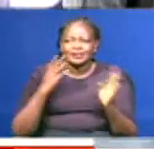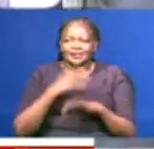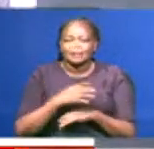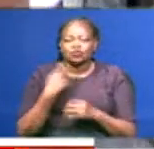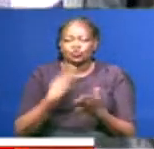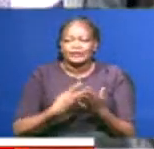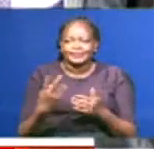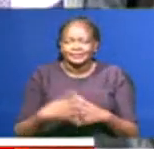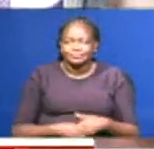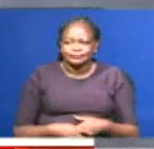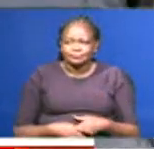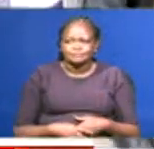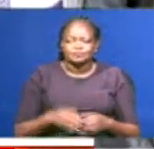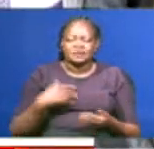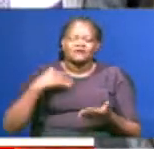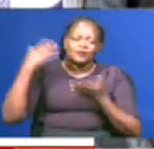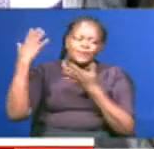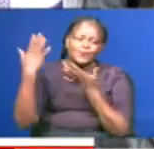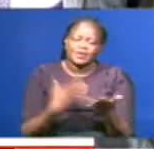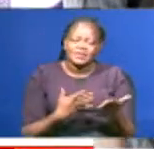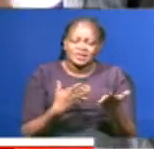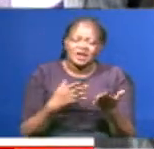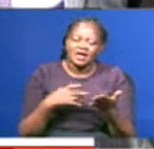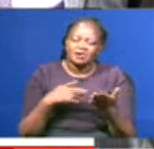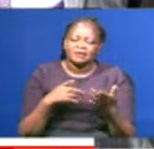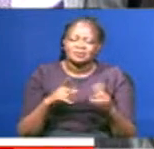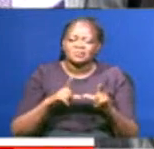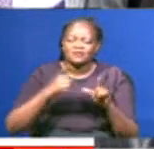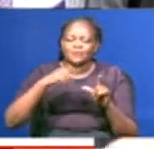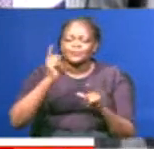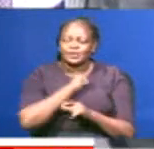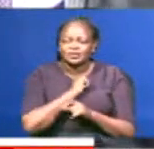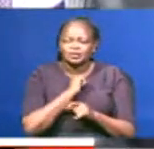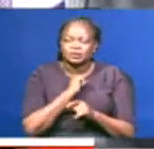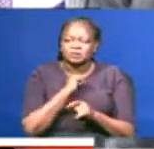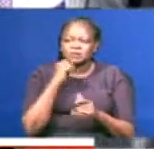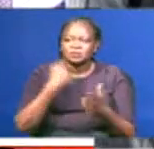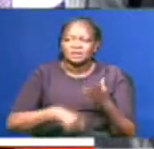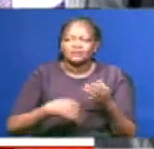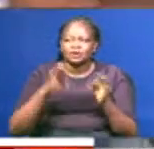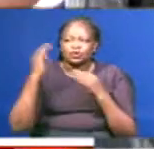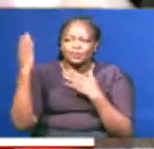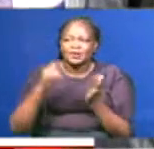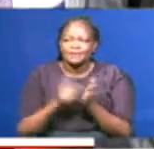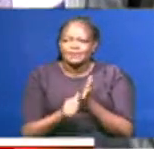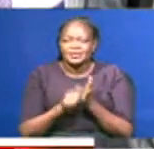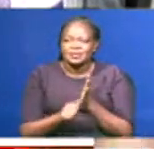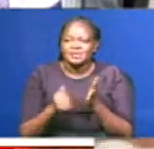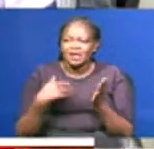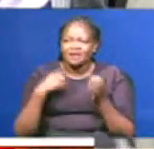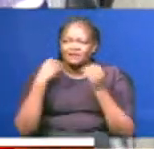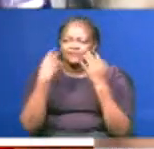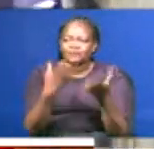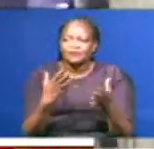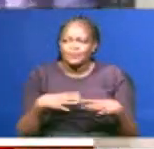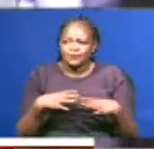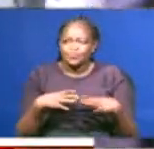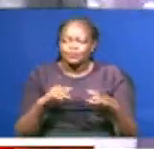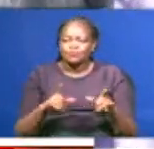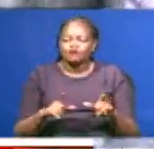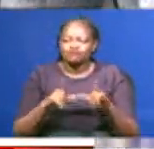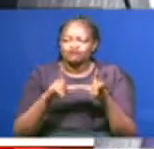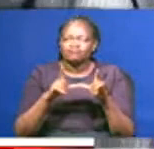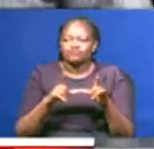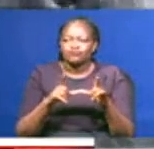2 weeks. I've given permits to duty-free to bring in the maize. I have given people permits to bring